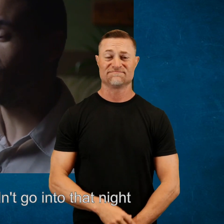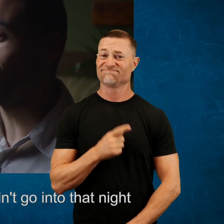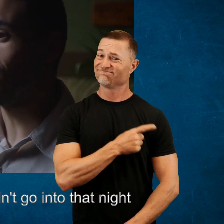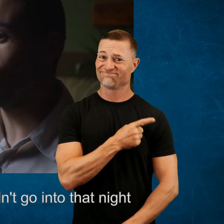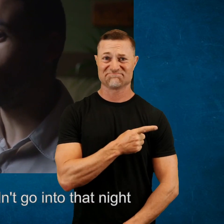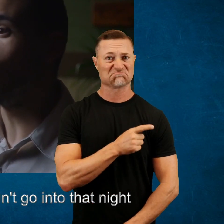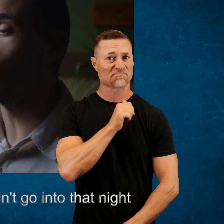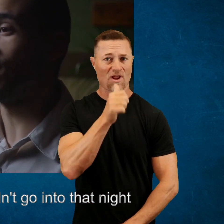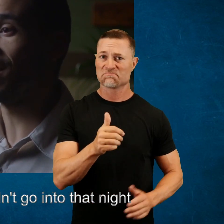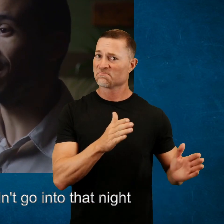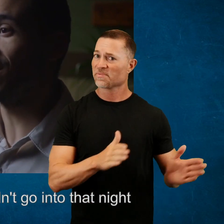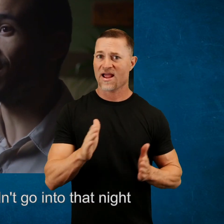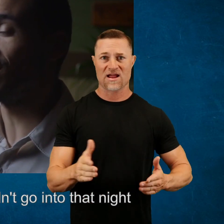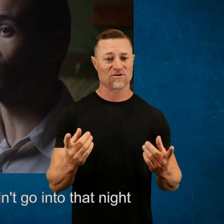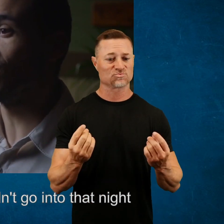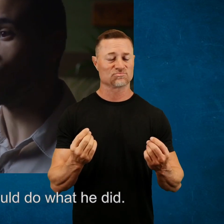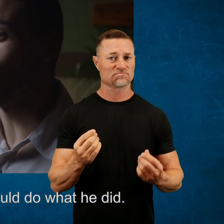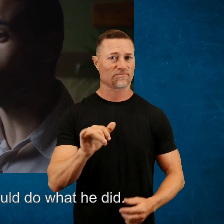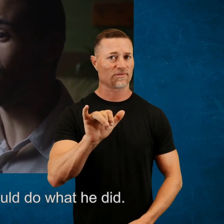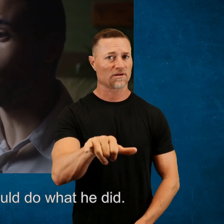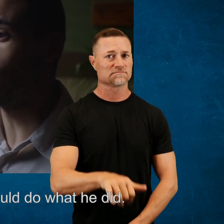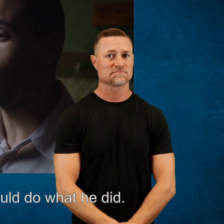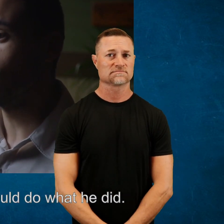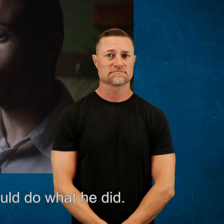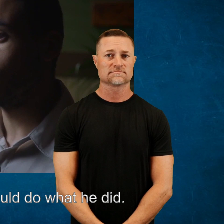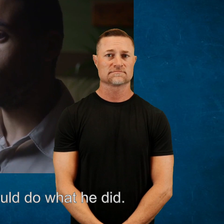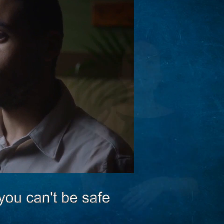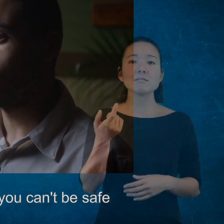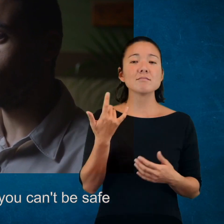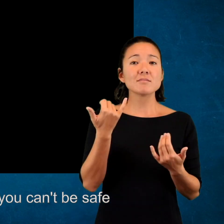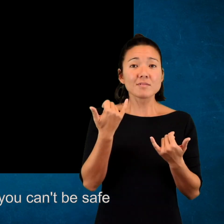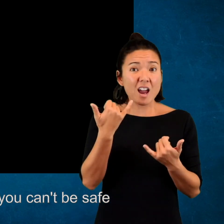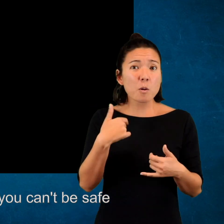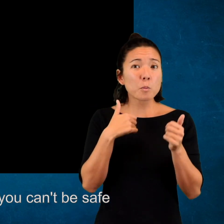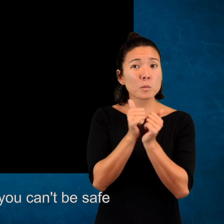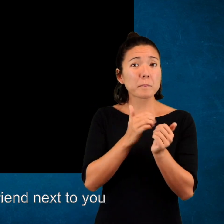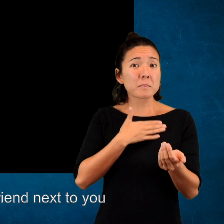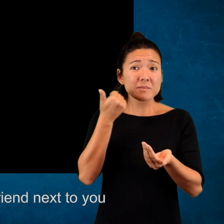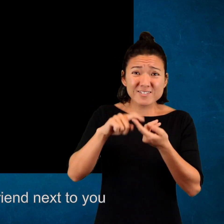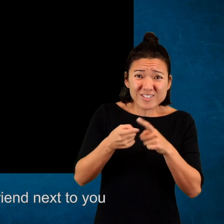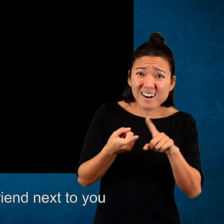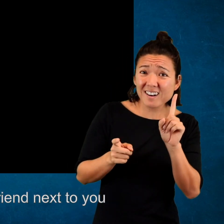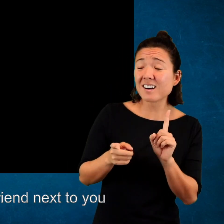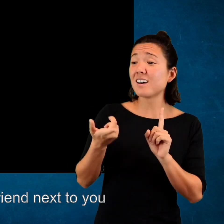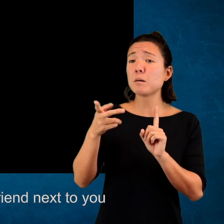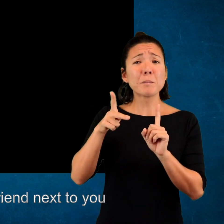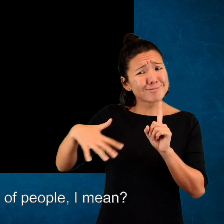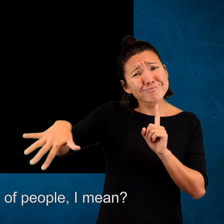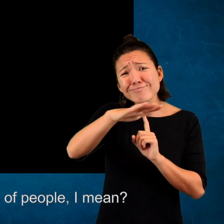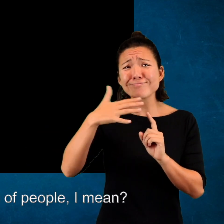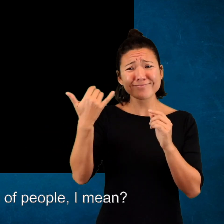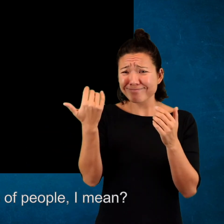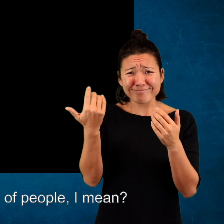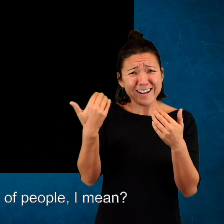didn't go into that night thinking that he would do what he did. I mean, if you can't be safe with your best friend next to you in a place with